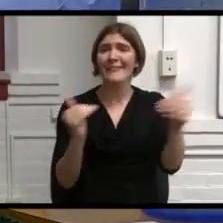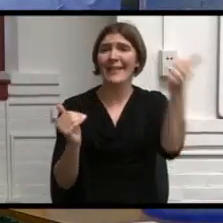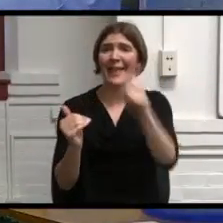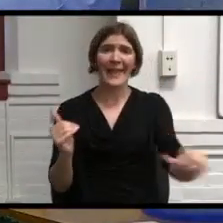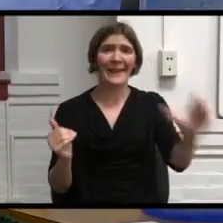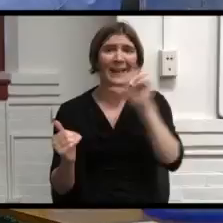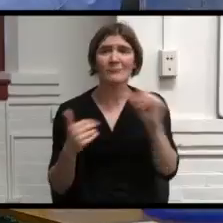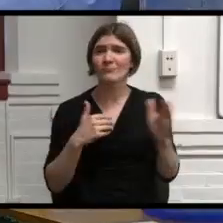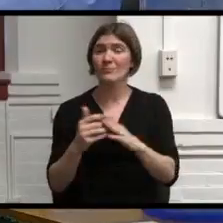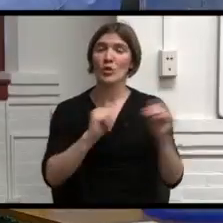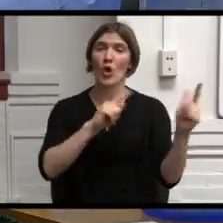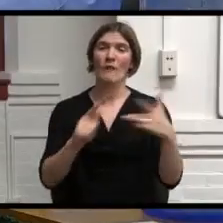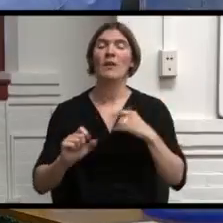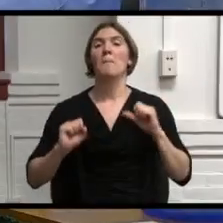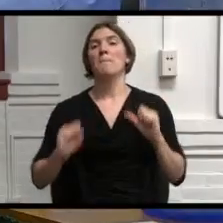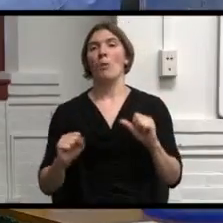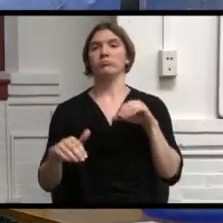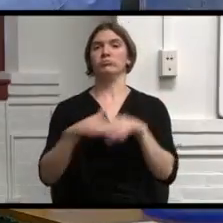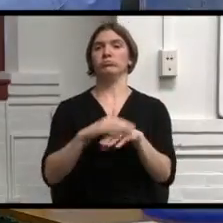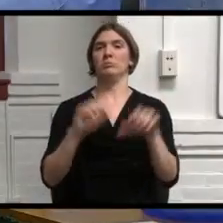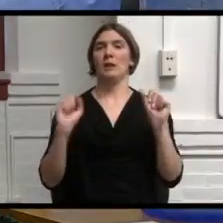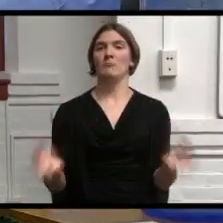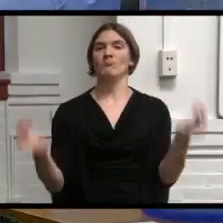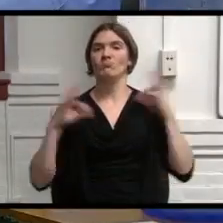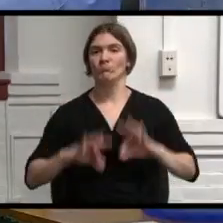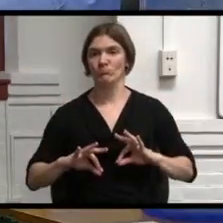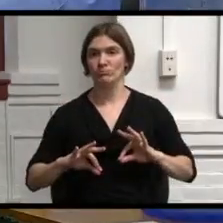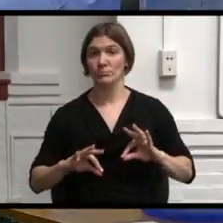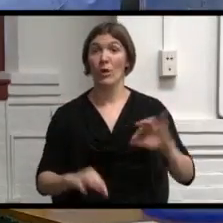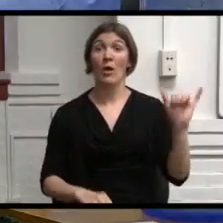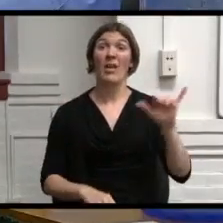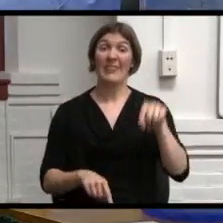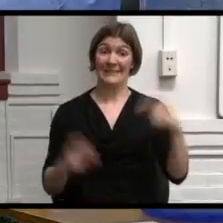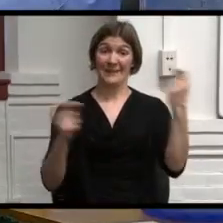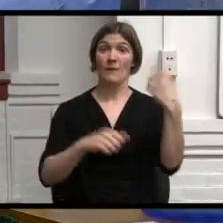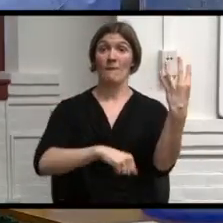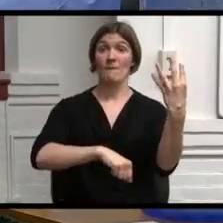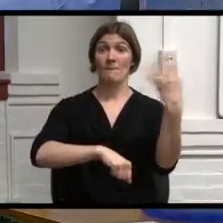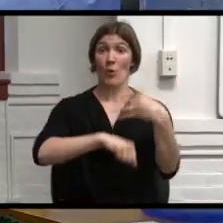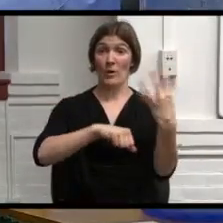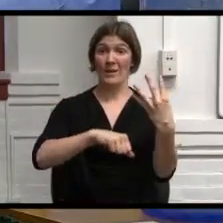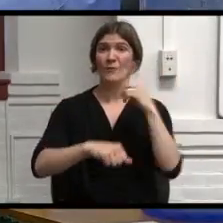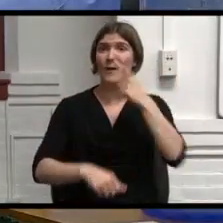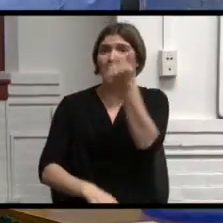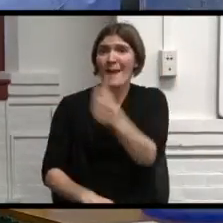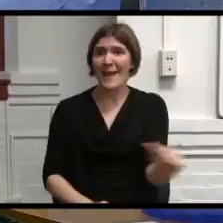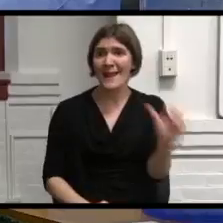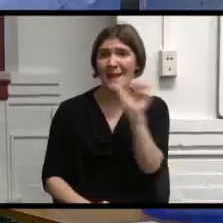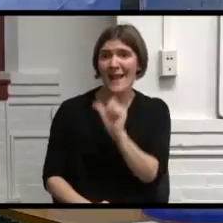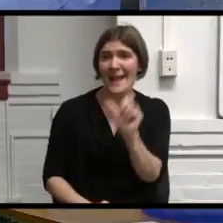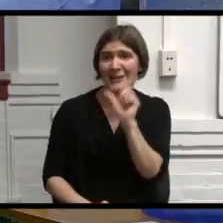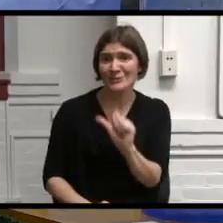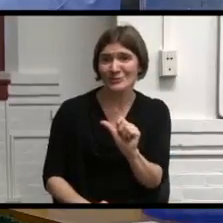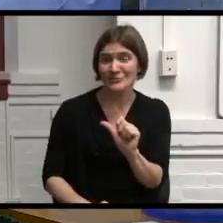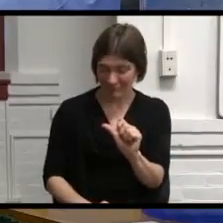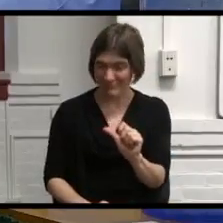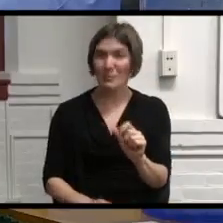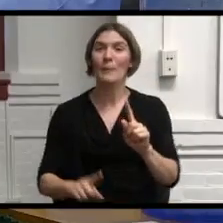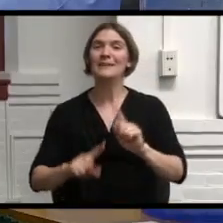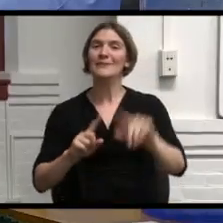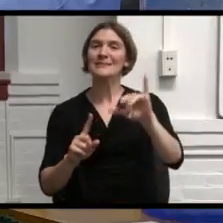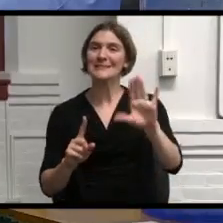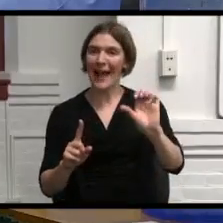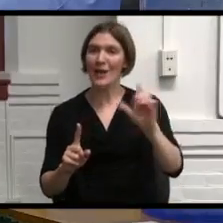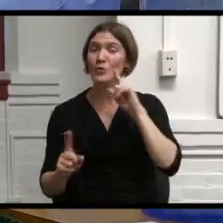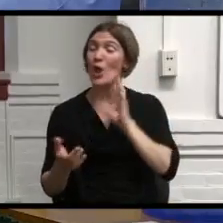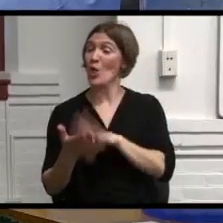dance accessible to all. And whereas the 4-day festival serves all ages and offers a unique format in